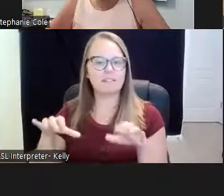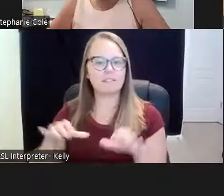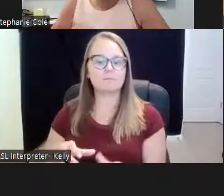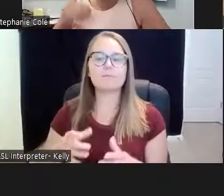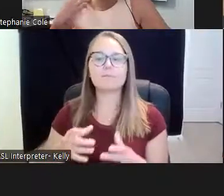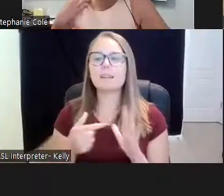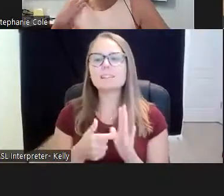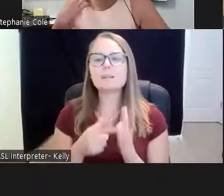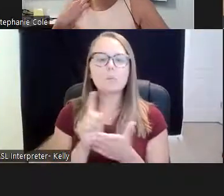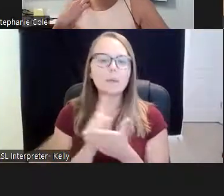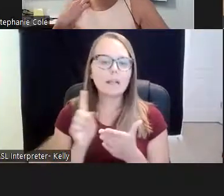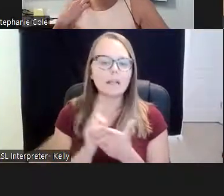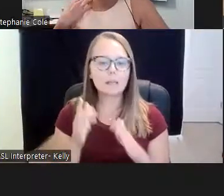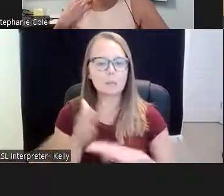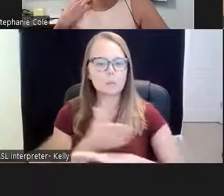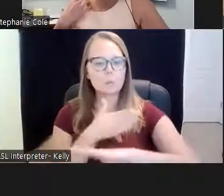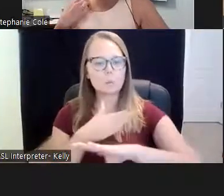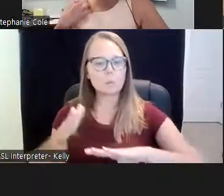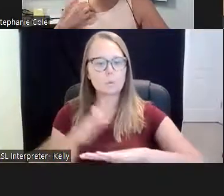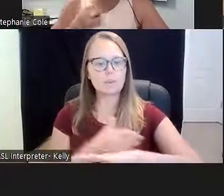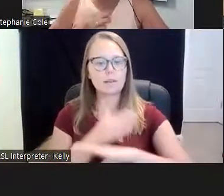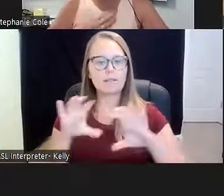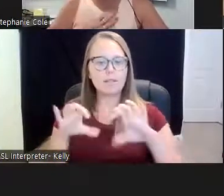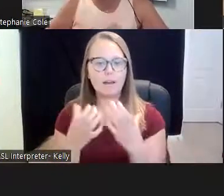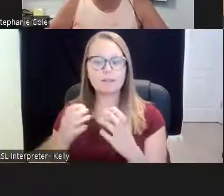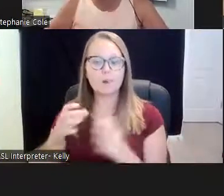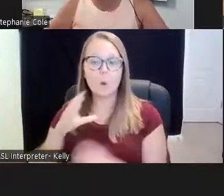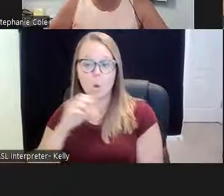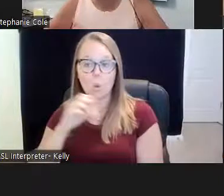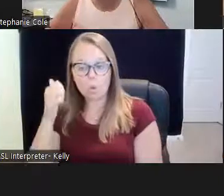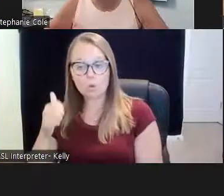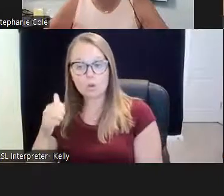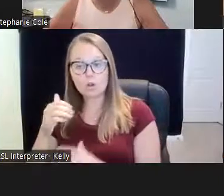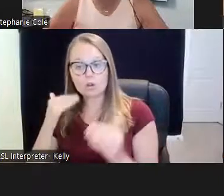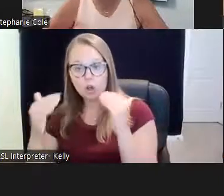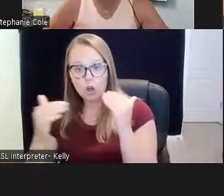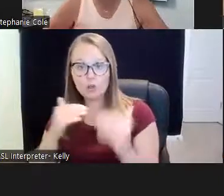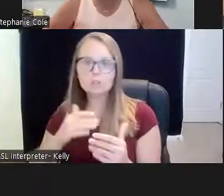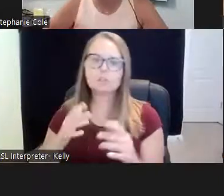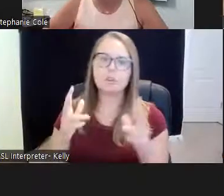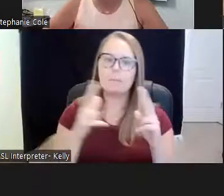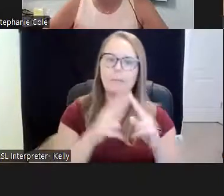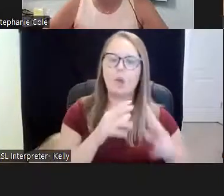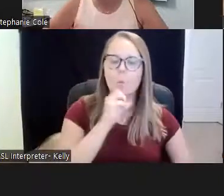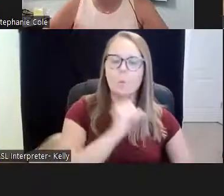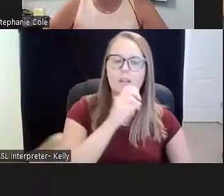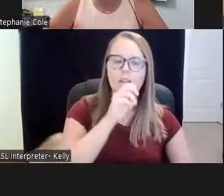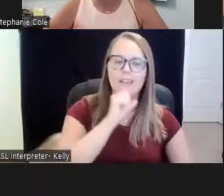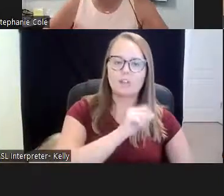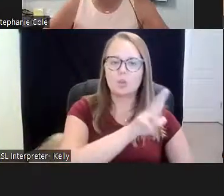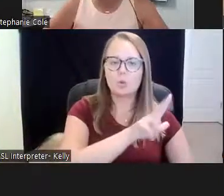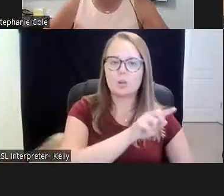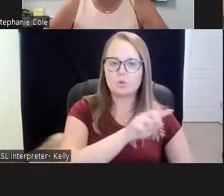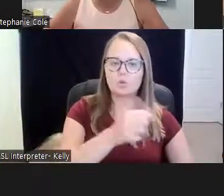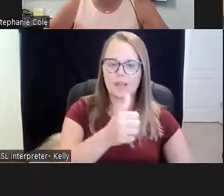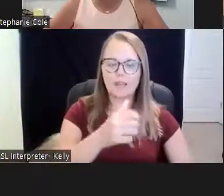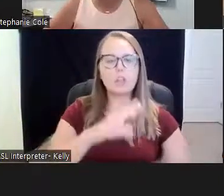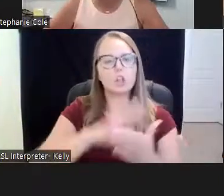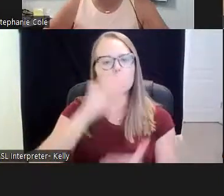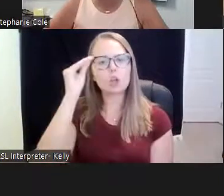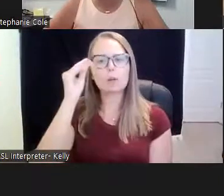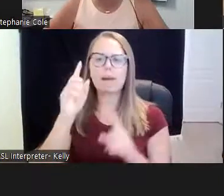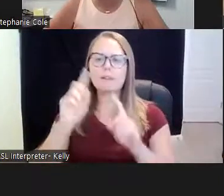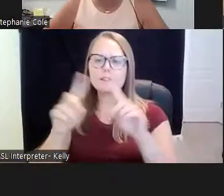weekly music classes pairing older adults with children ages 3 to 10, where the participants learn about different